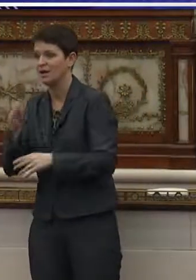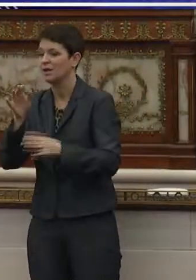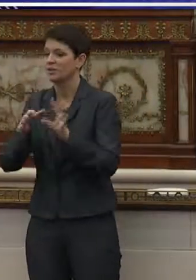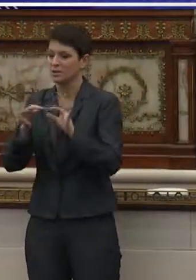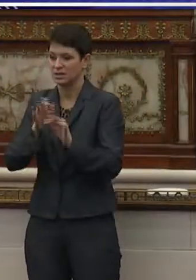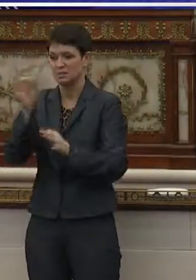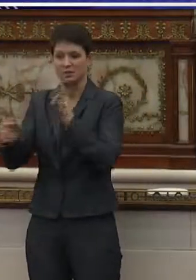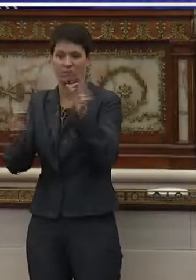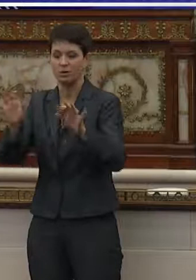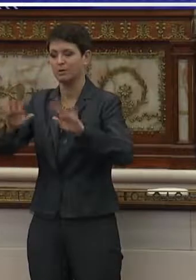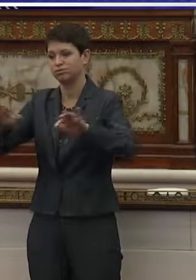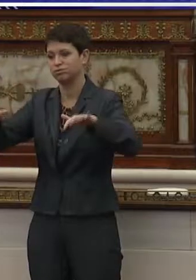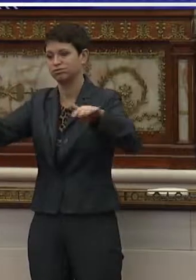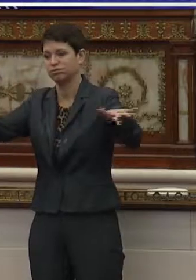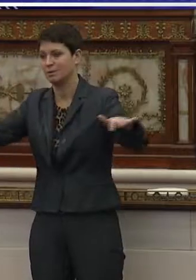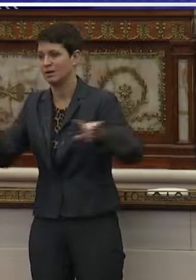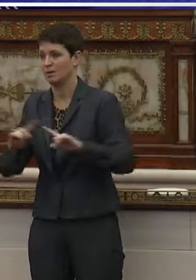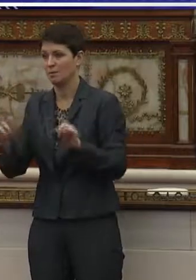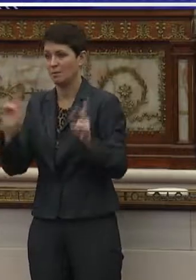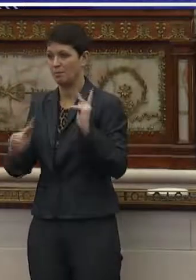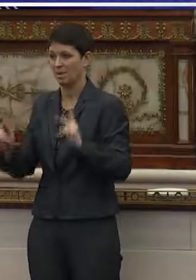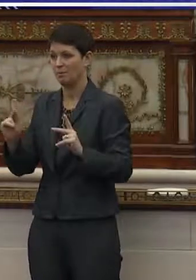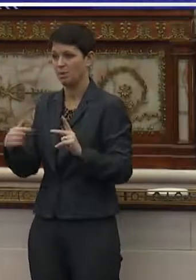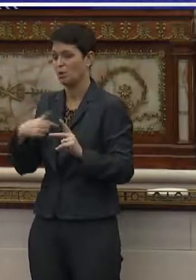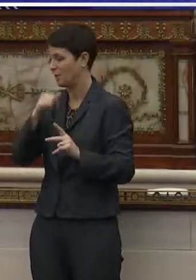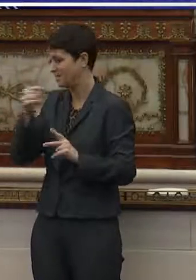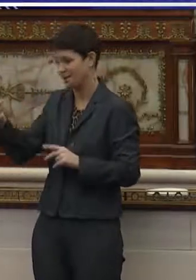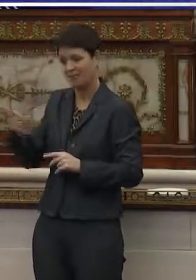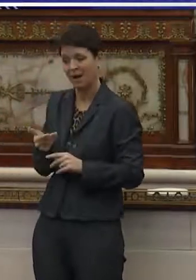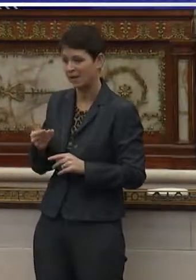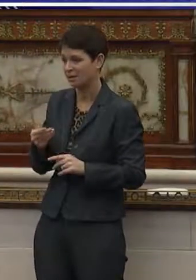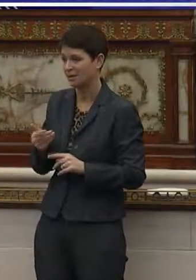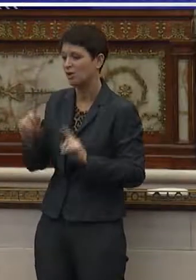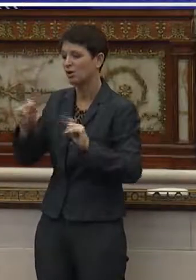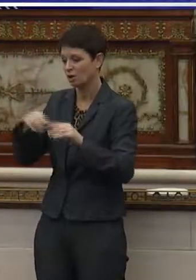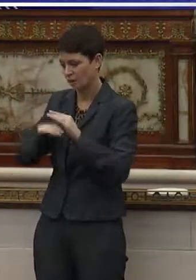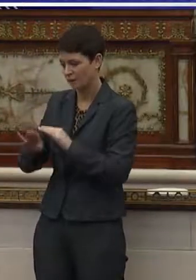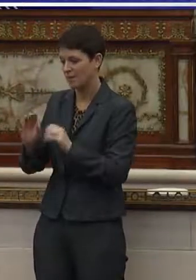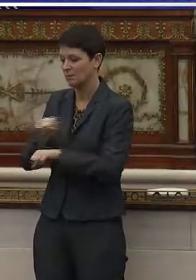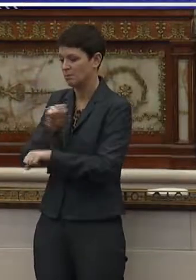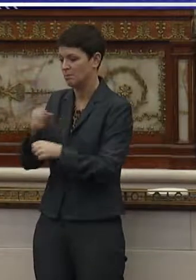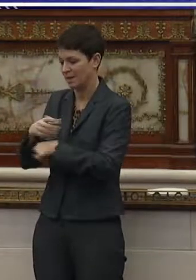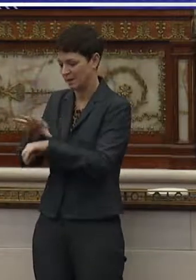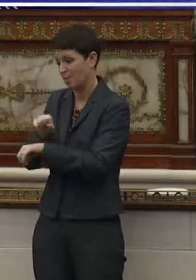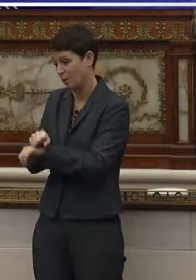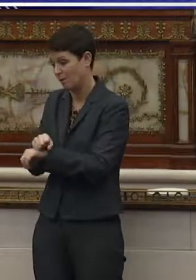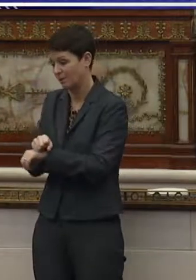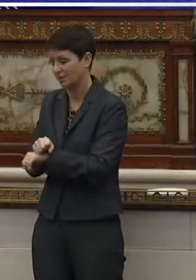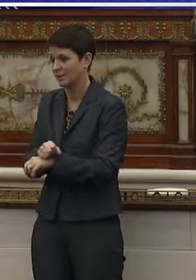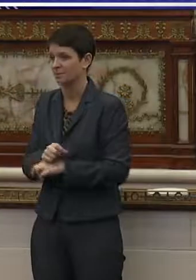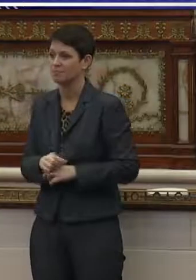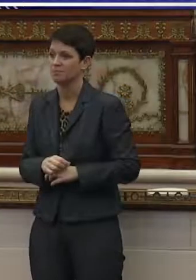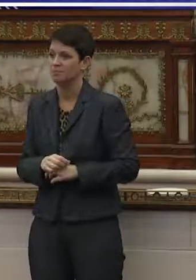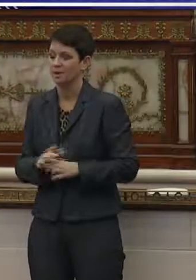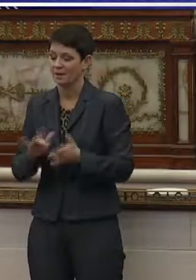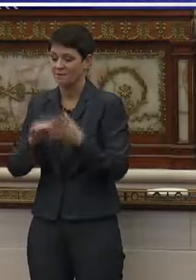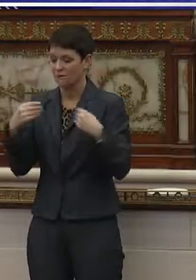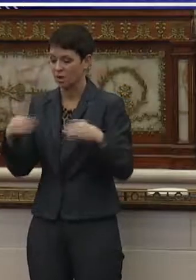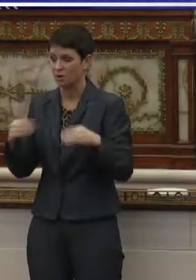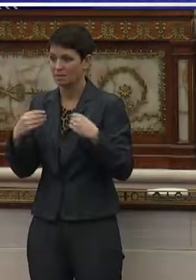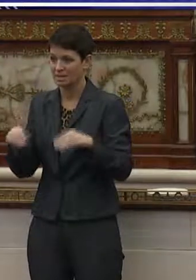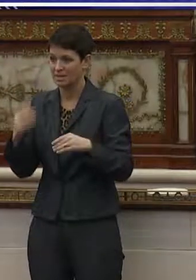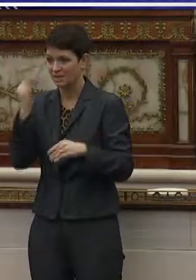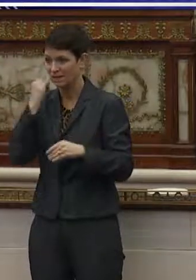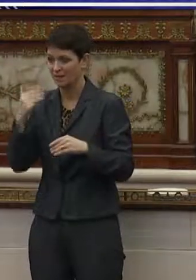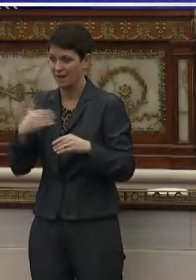forwarded routinely. And people who we didn't invite end up going in there making those appointments. And the a pharmacy, at least if they